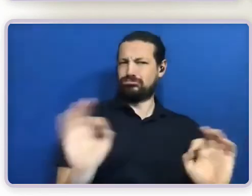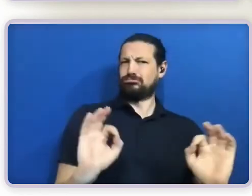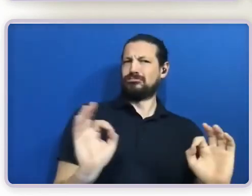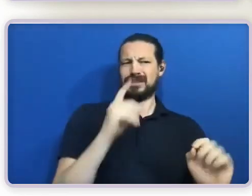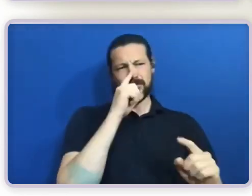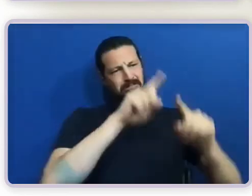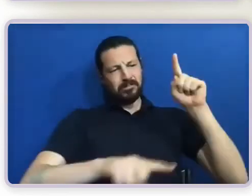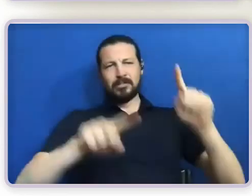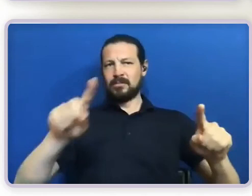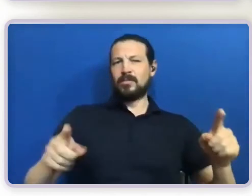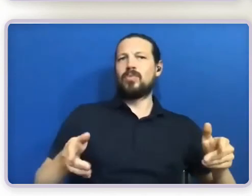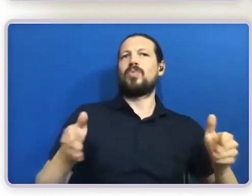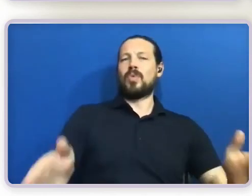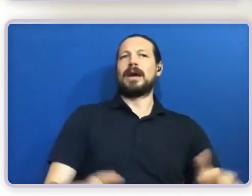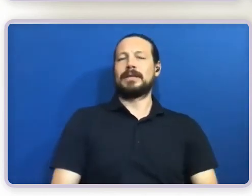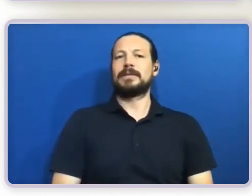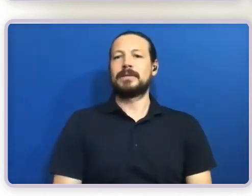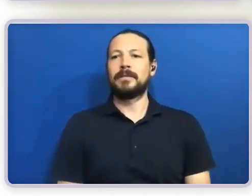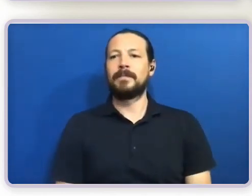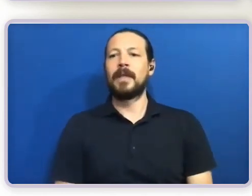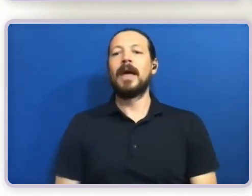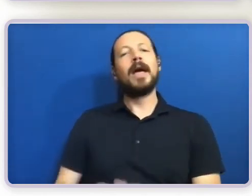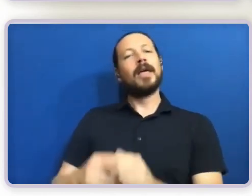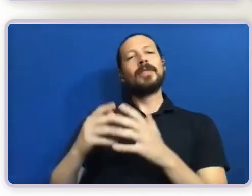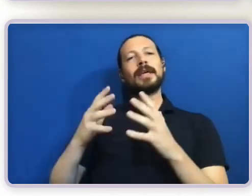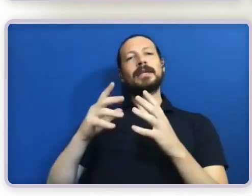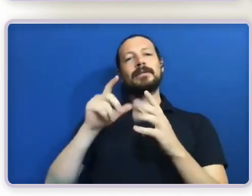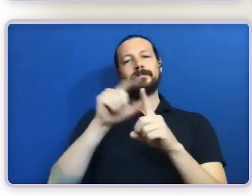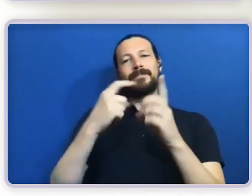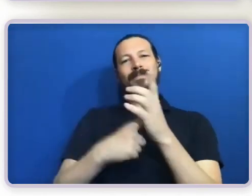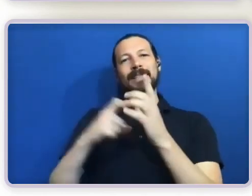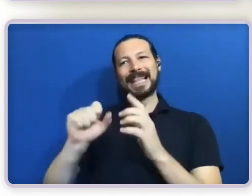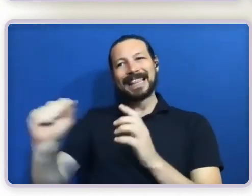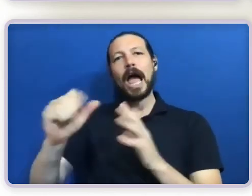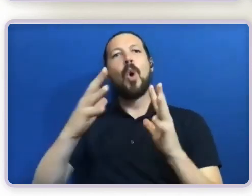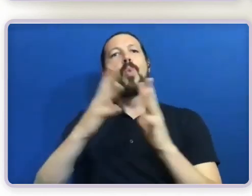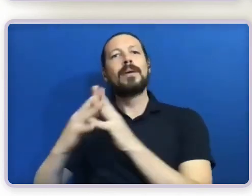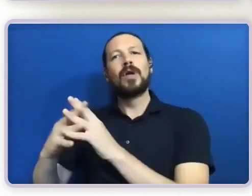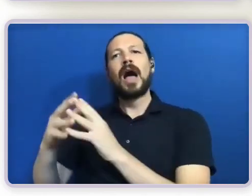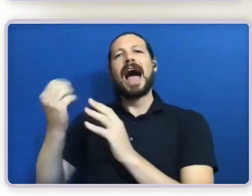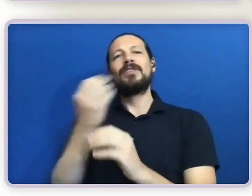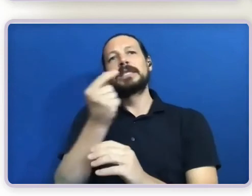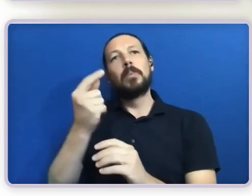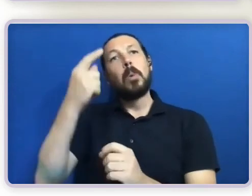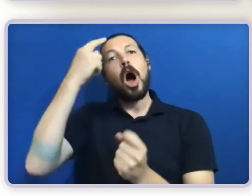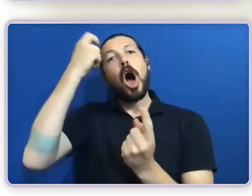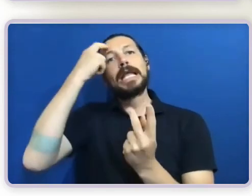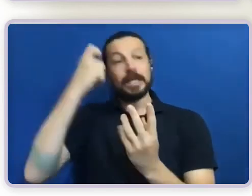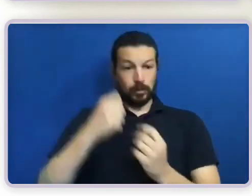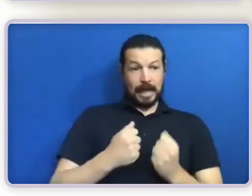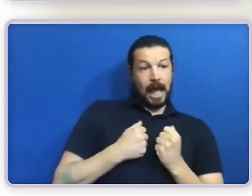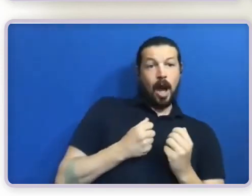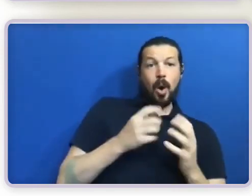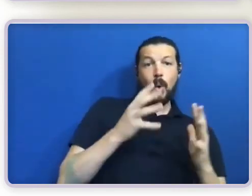good prompts on the Commission's website and also on our website that I think you'd find helpful.